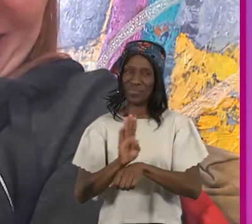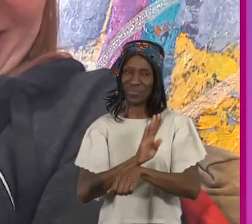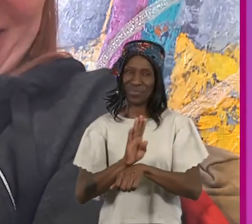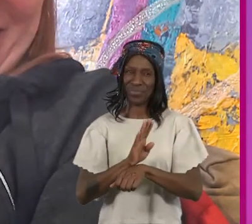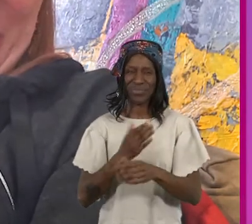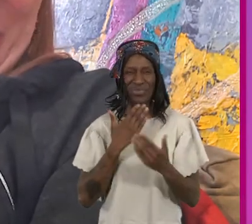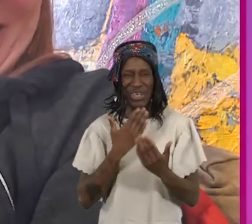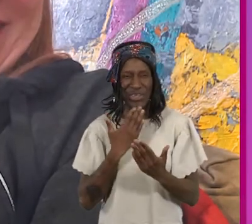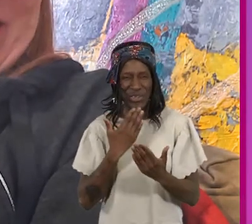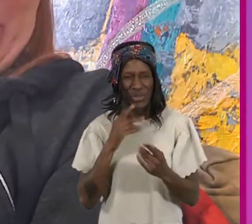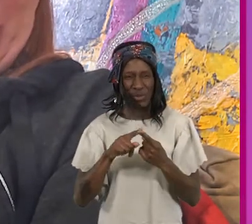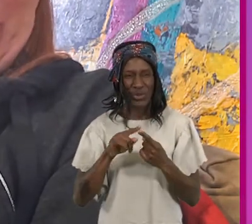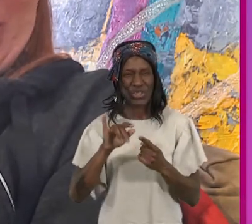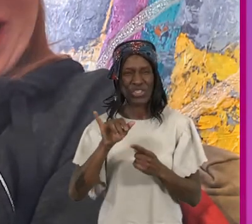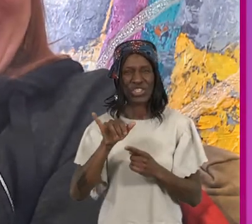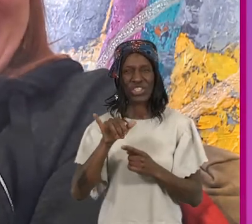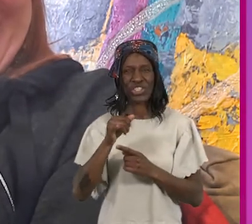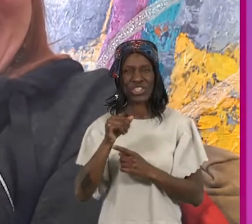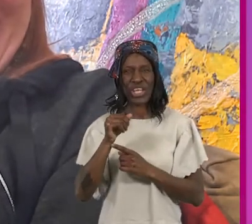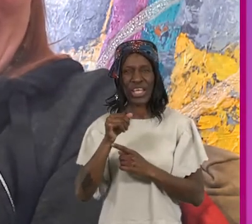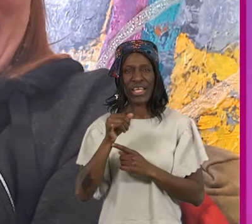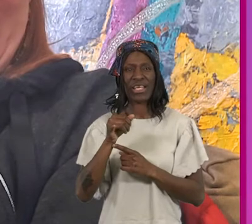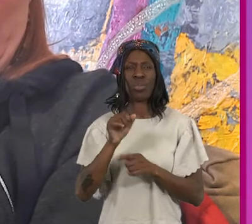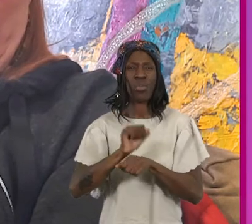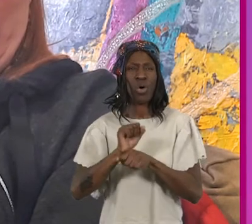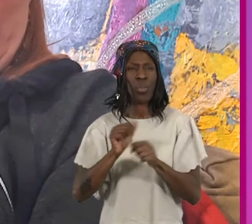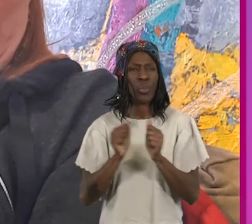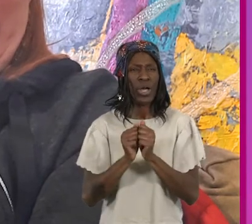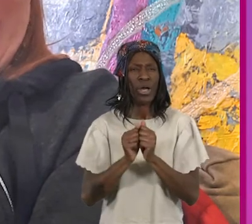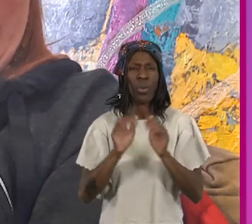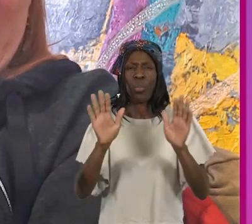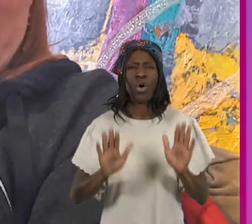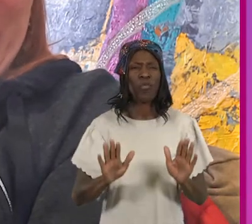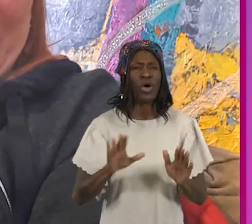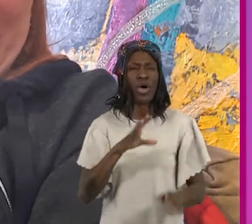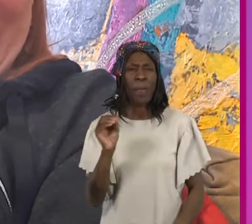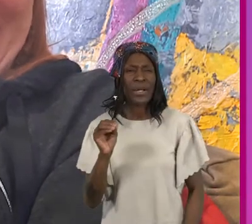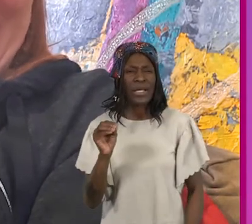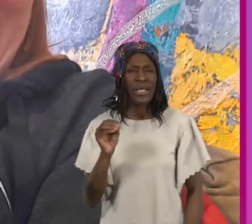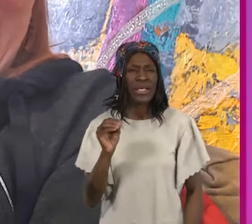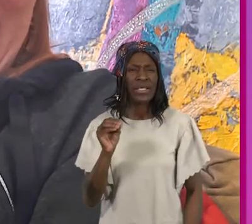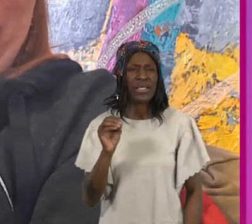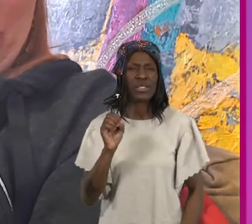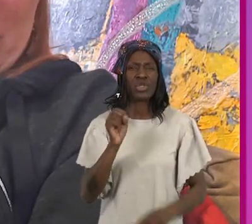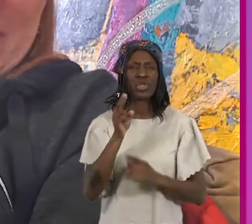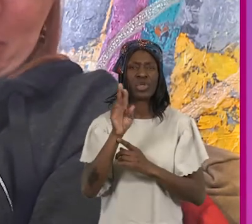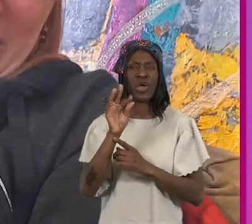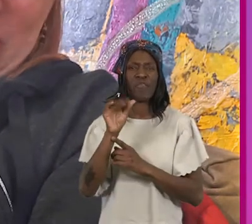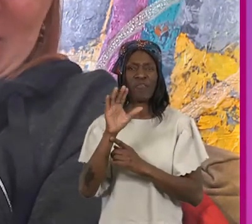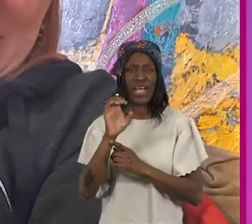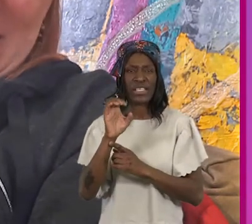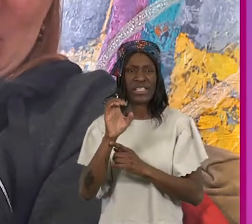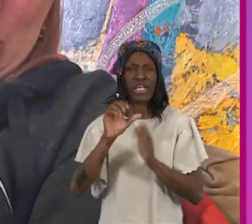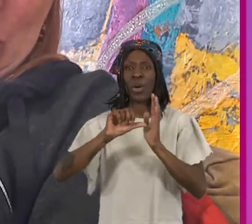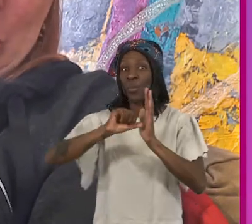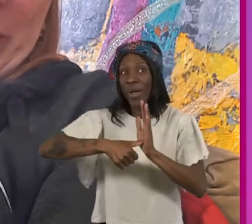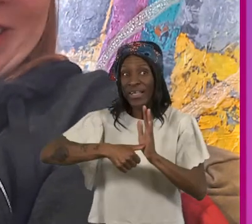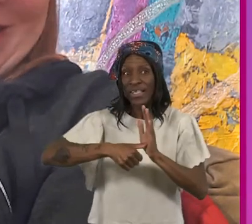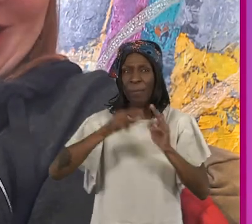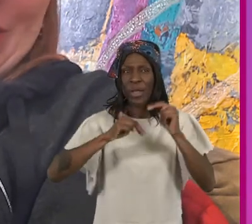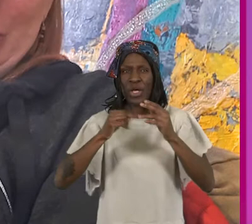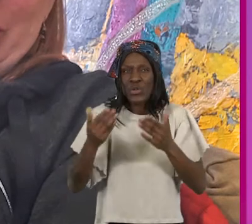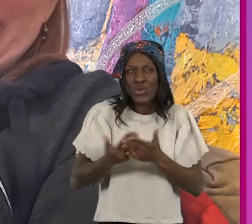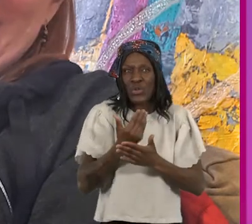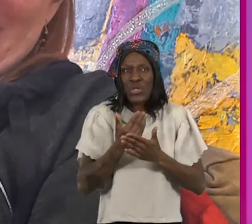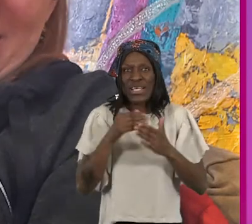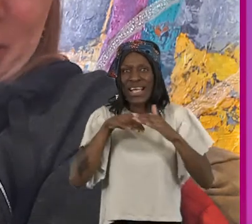side. So thanks to Jamie Alink, who worked with an incredible company, Surface Impressions, to build